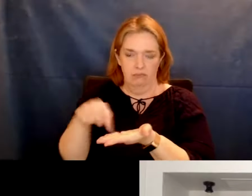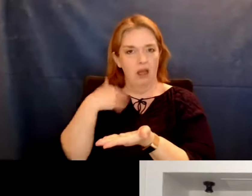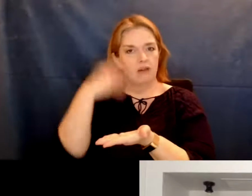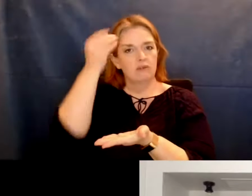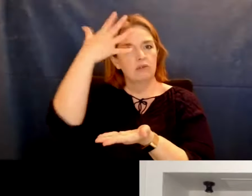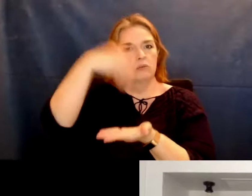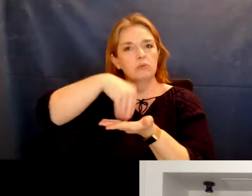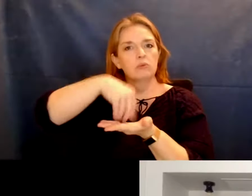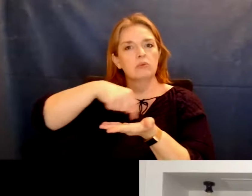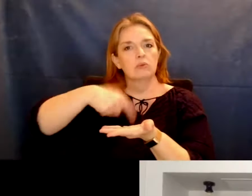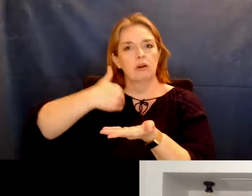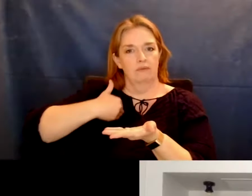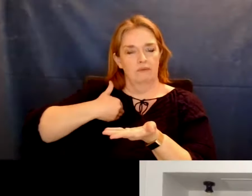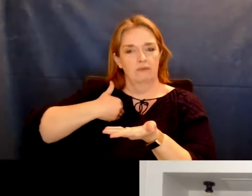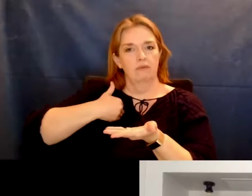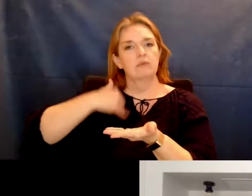direct us or inform us.